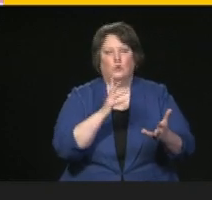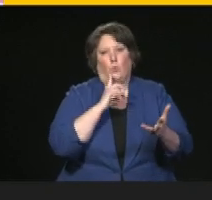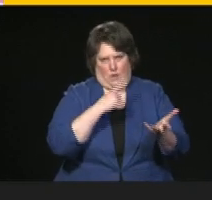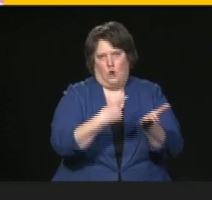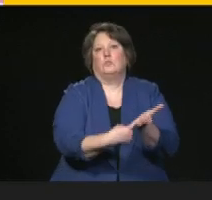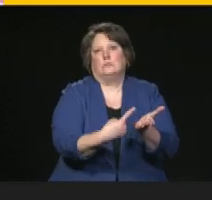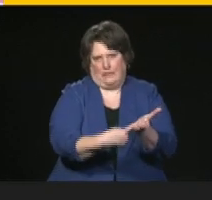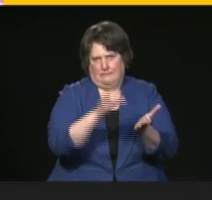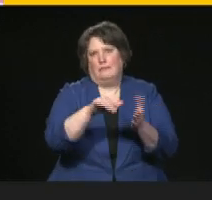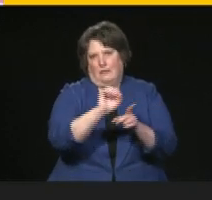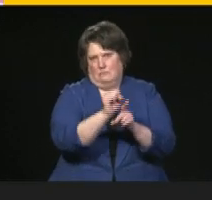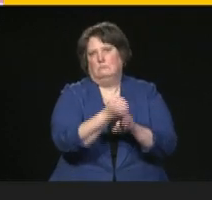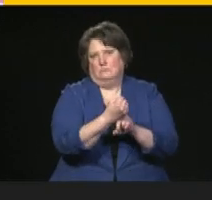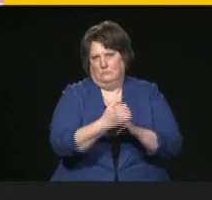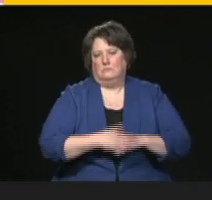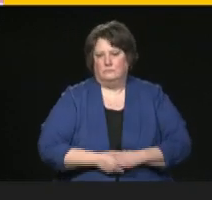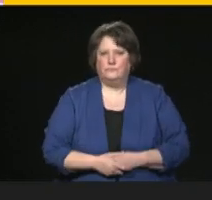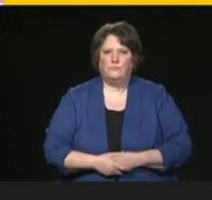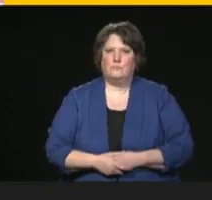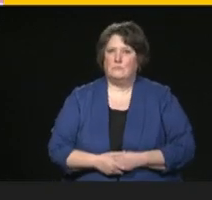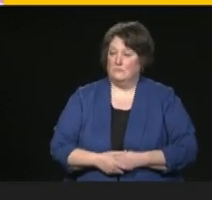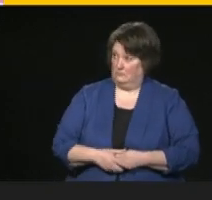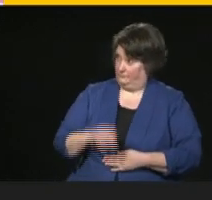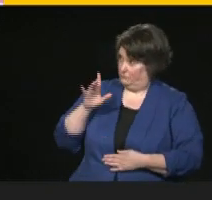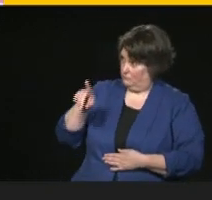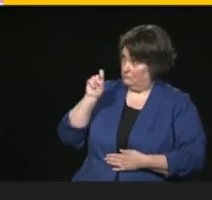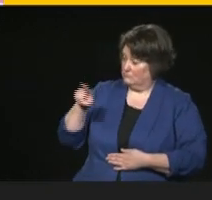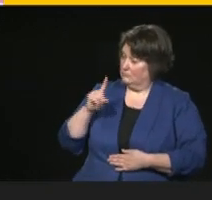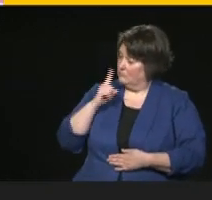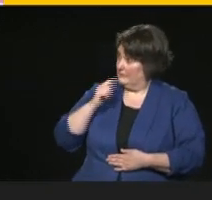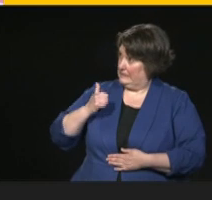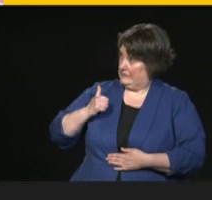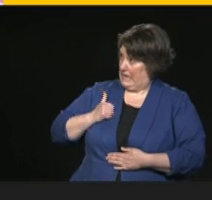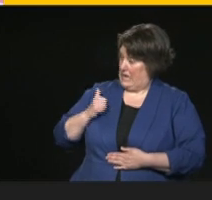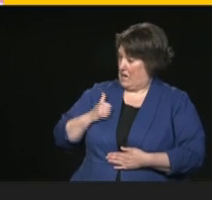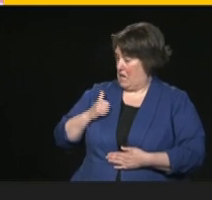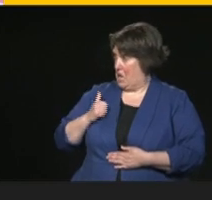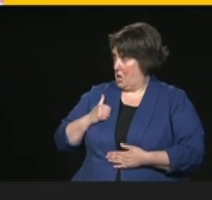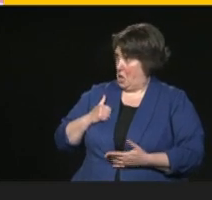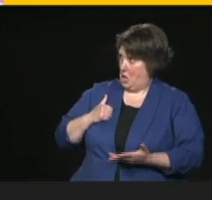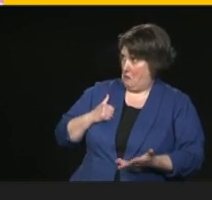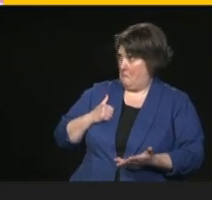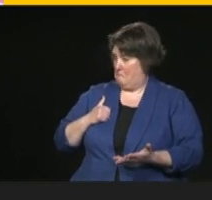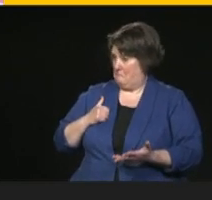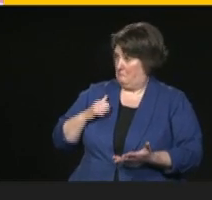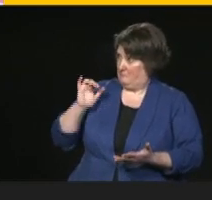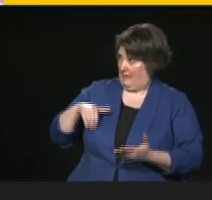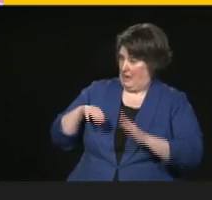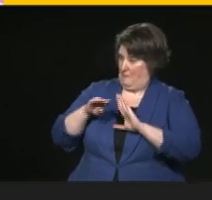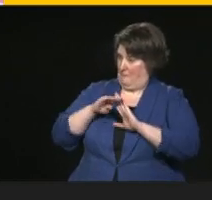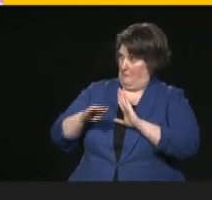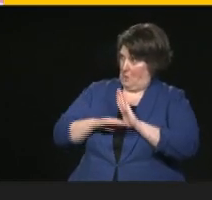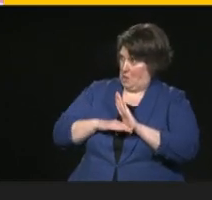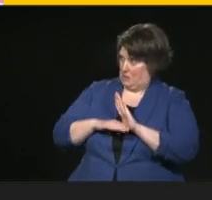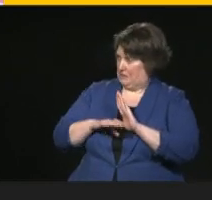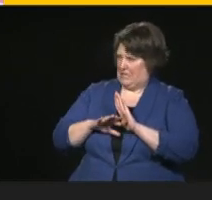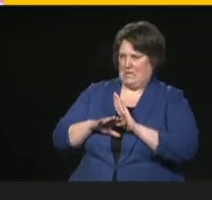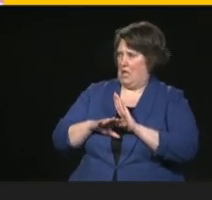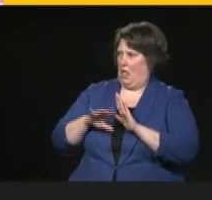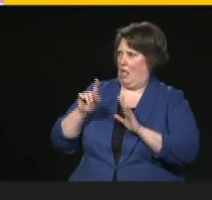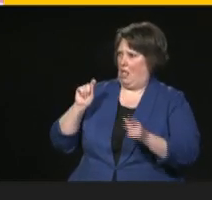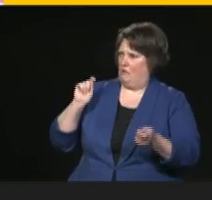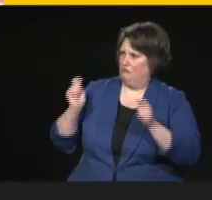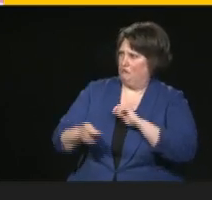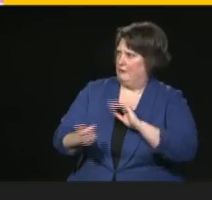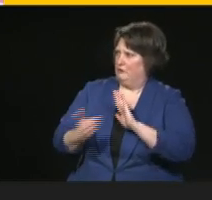Canada consider, reversing the policy again if there is evidence that the U.S. is going to